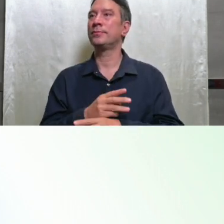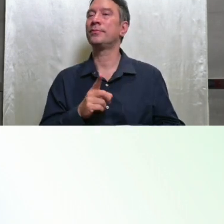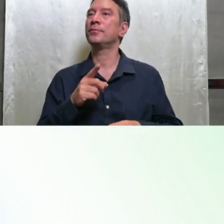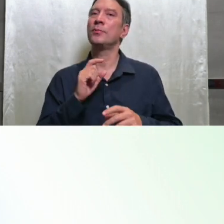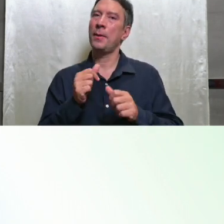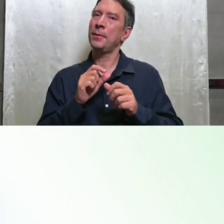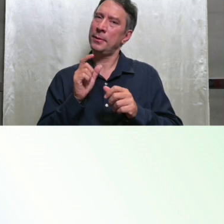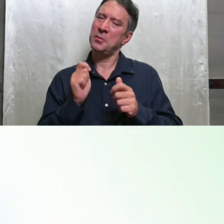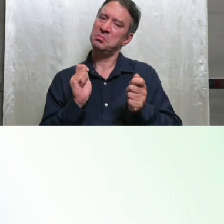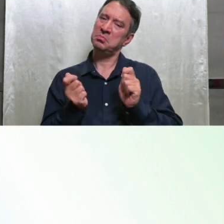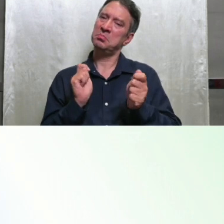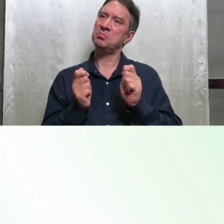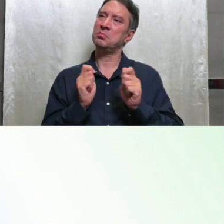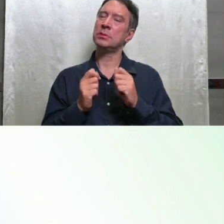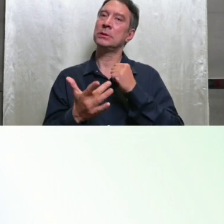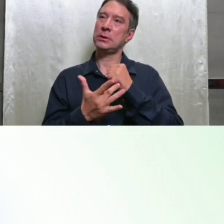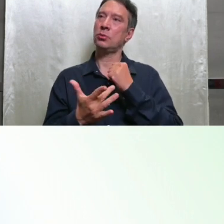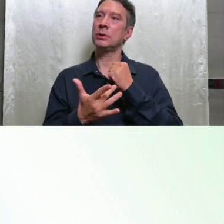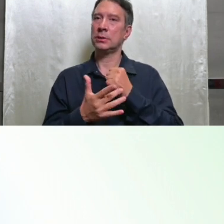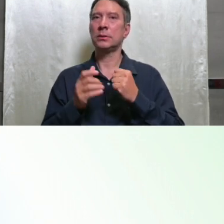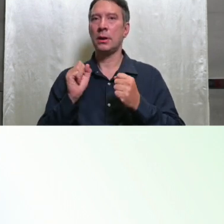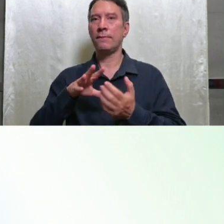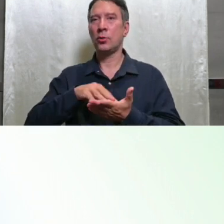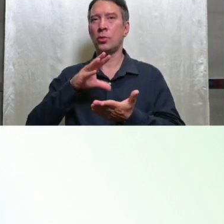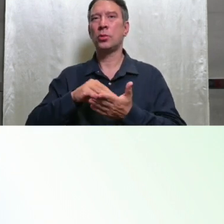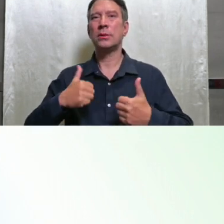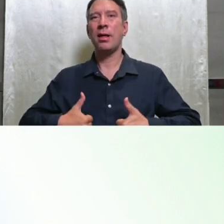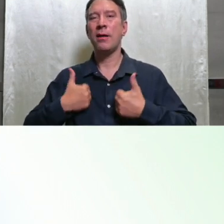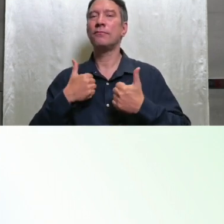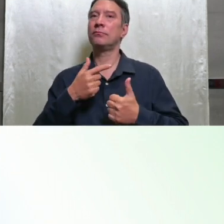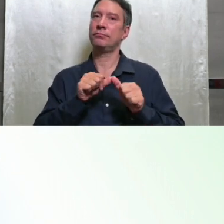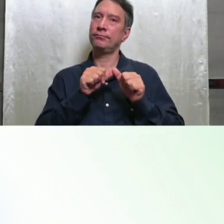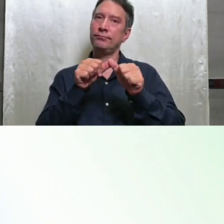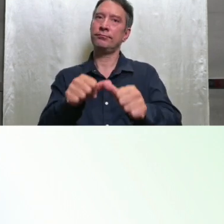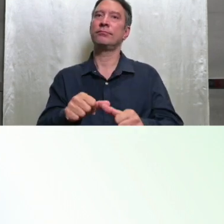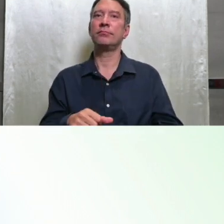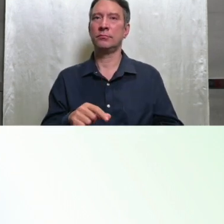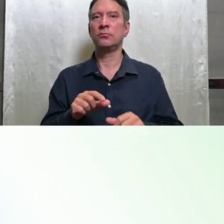course, lifelong learning, right? So all of these things combined will